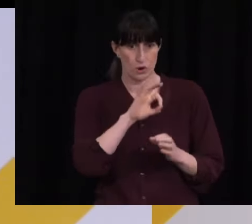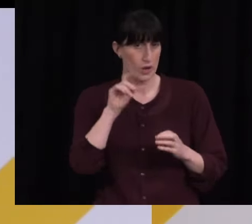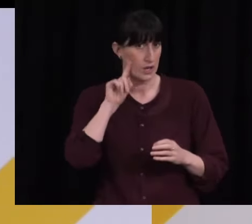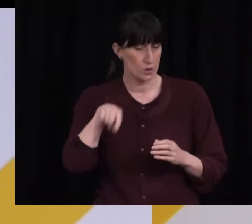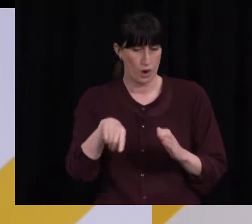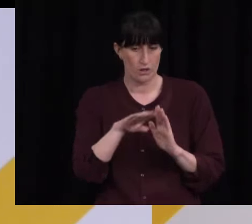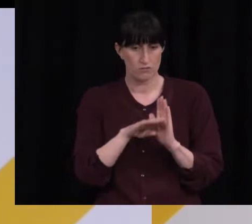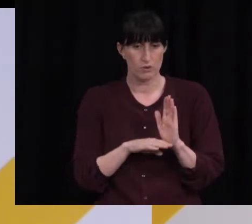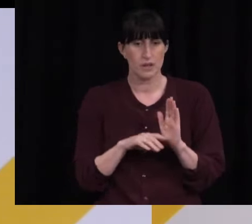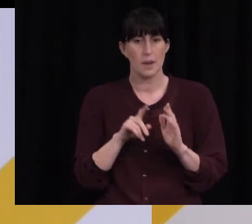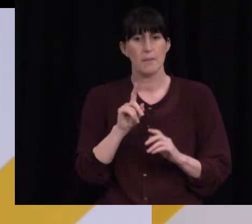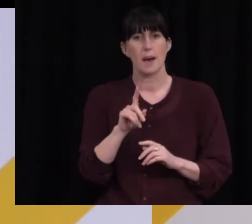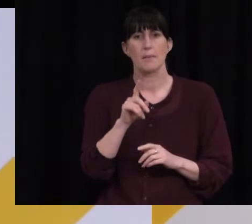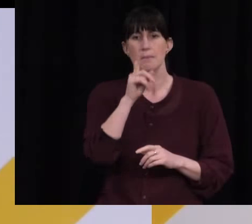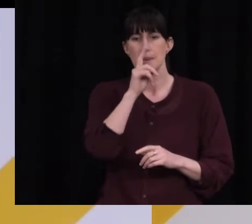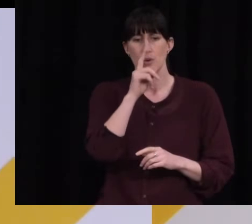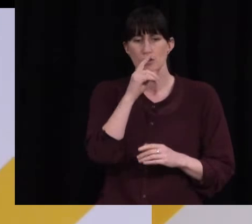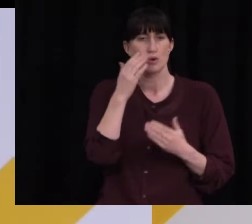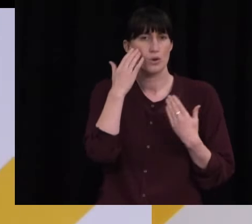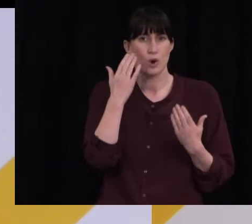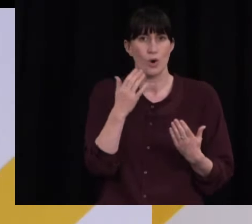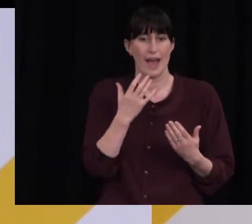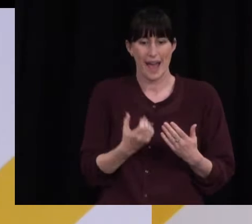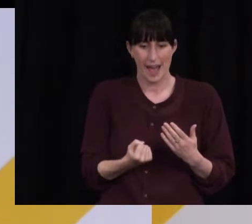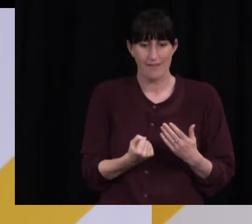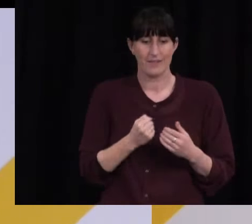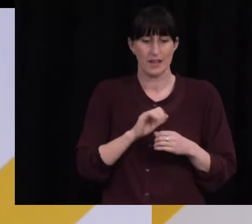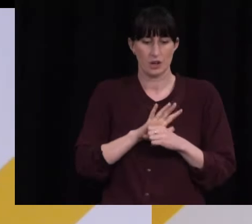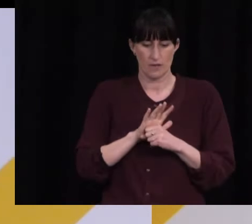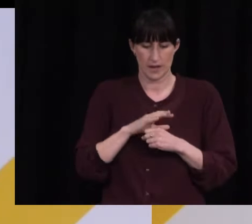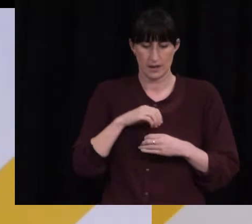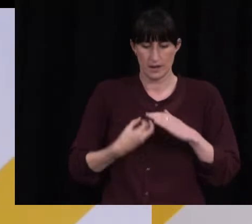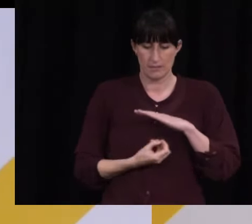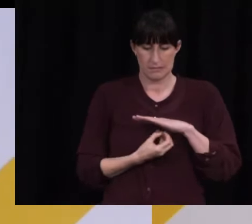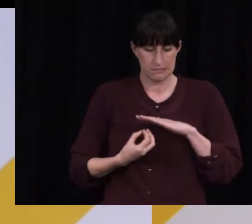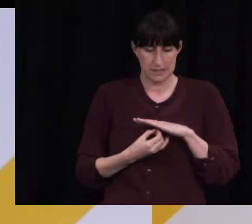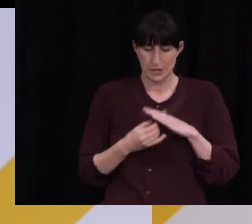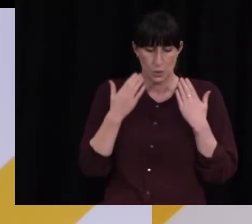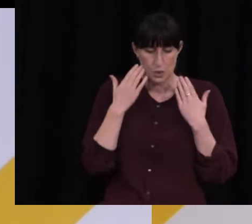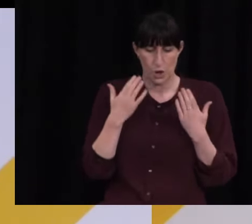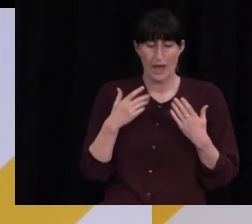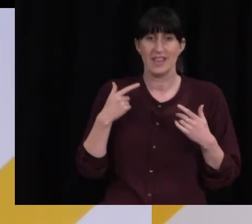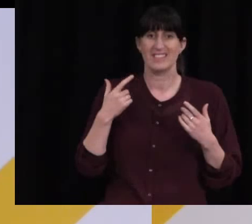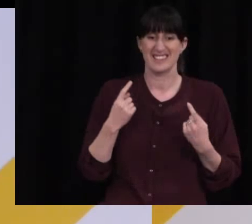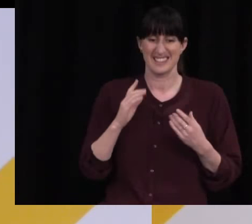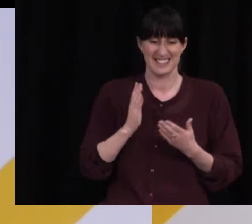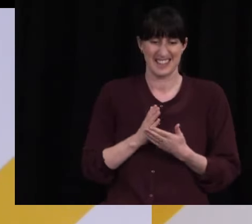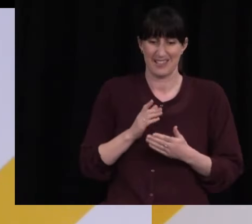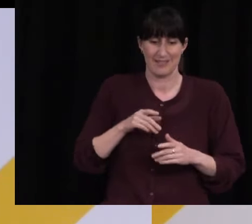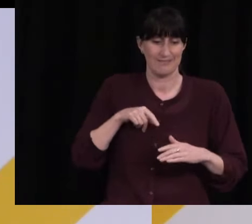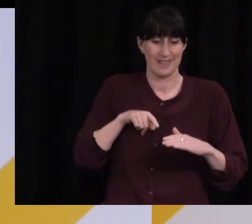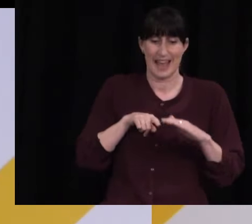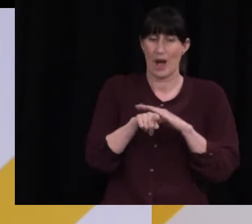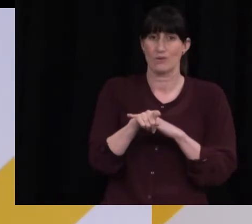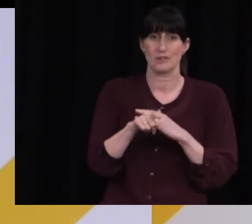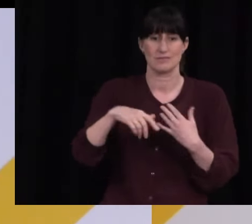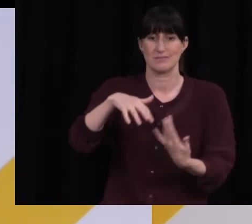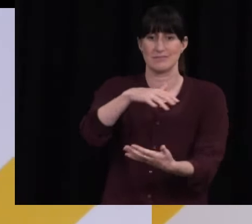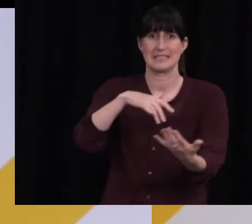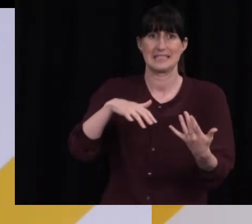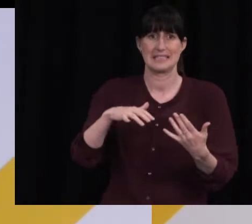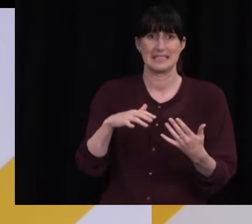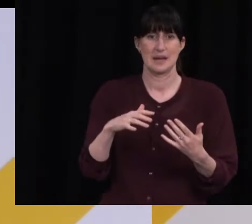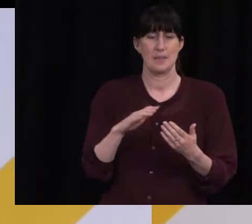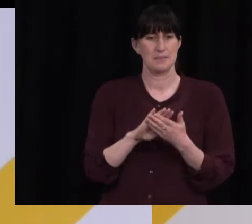regardless. People may not know that they're infectious, or that they've tested positive, but they're still out and about. So does that sort of increase the probability at